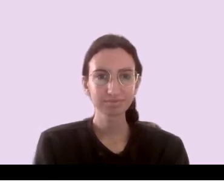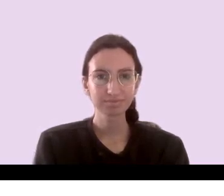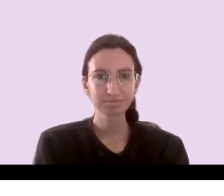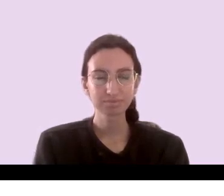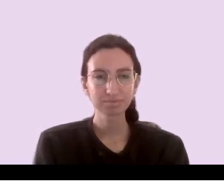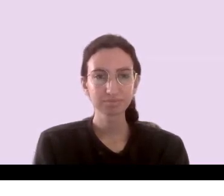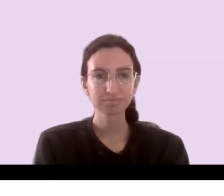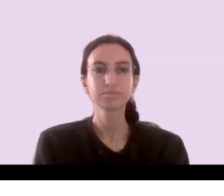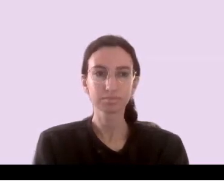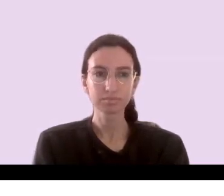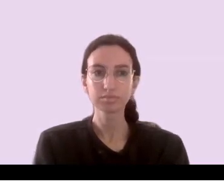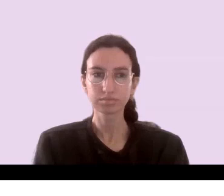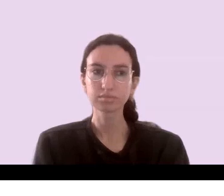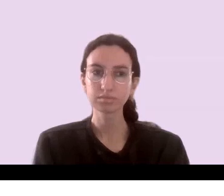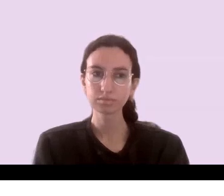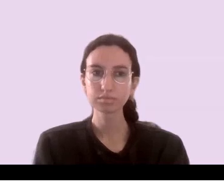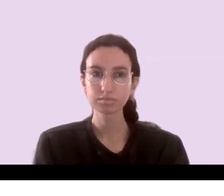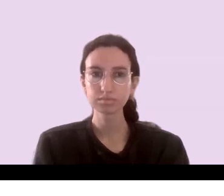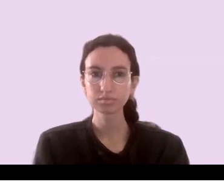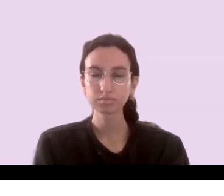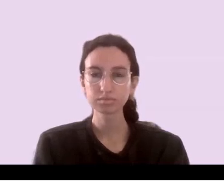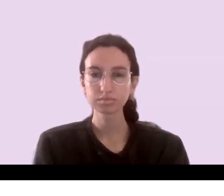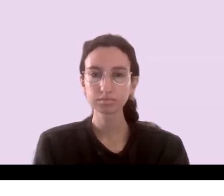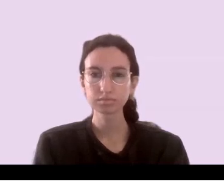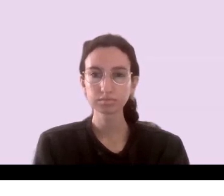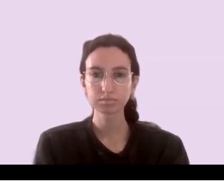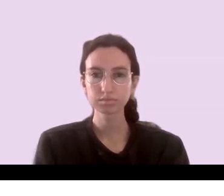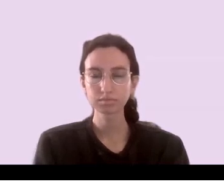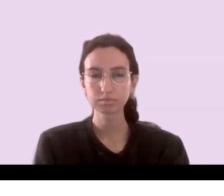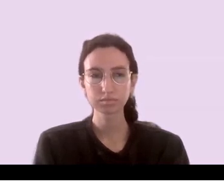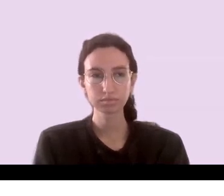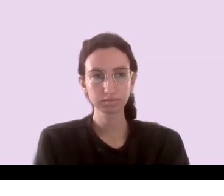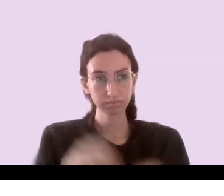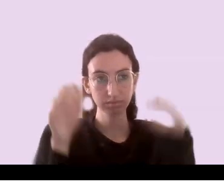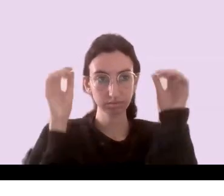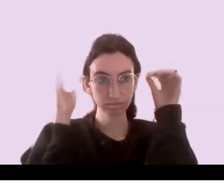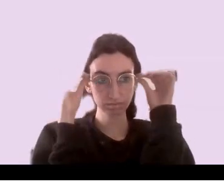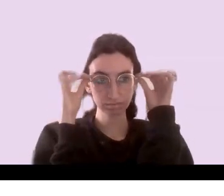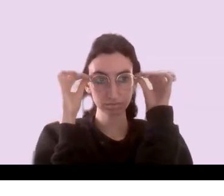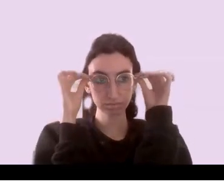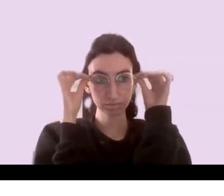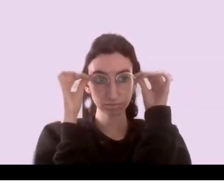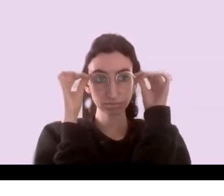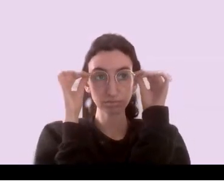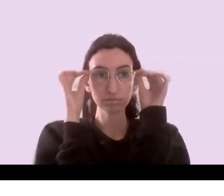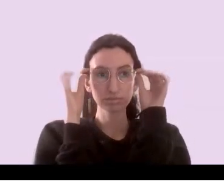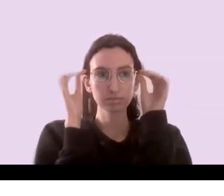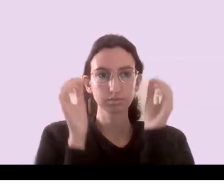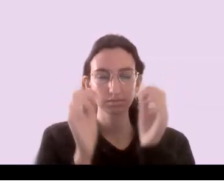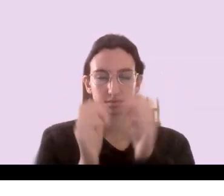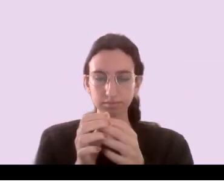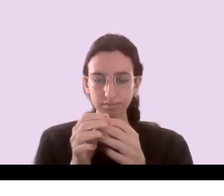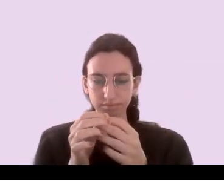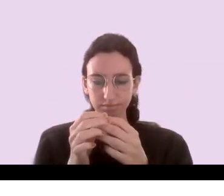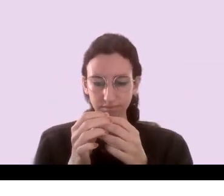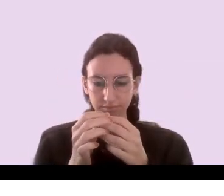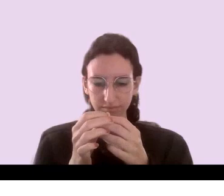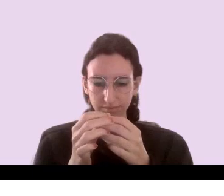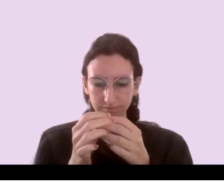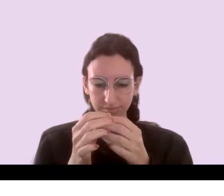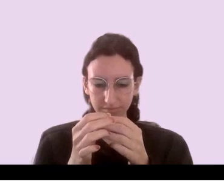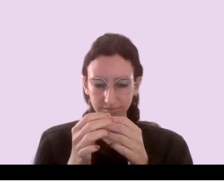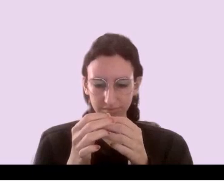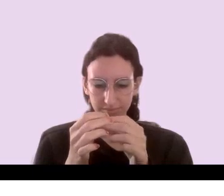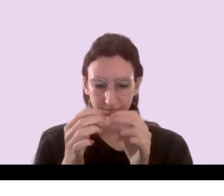mathematical baggage, to have a good mathematical knowledge if you want to do good physics.